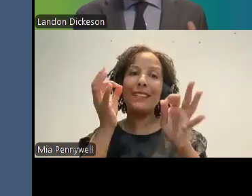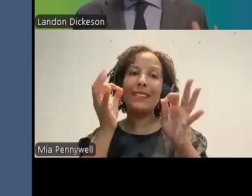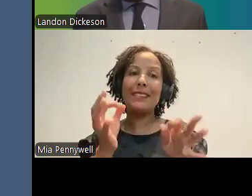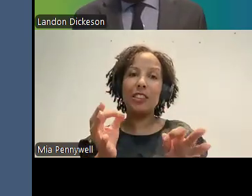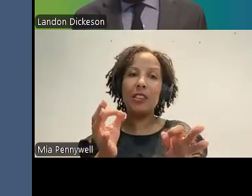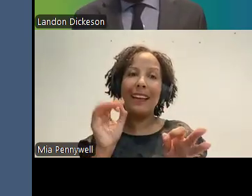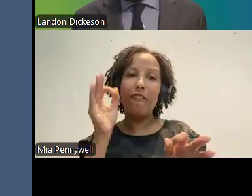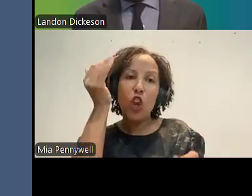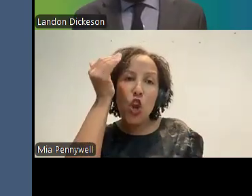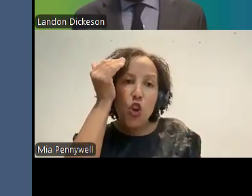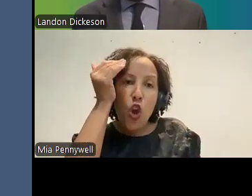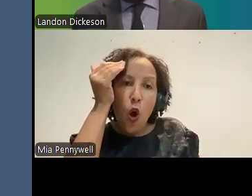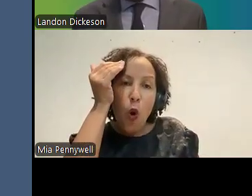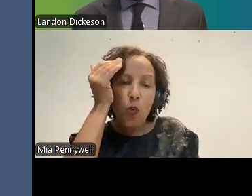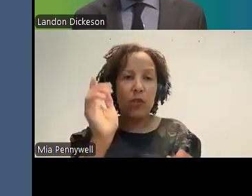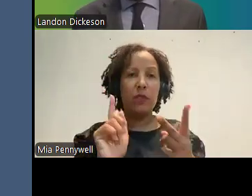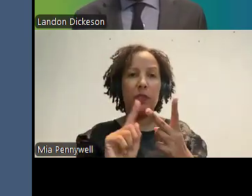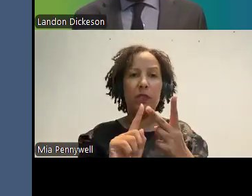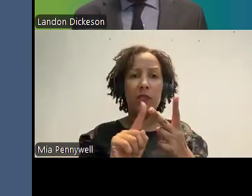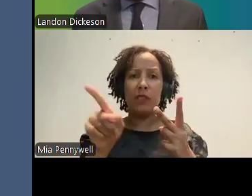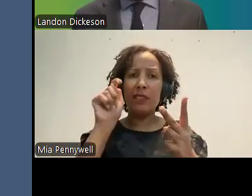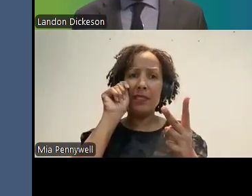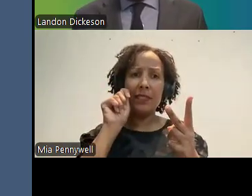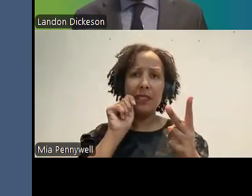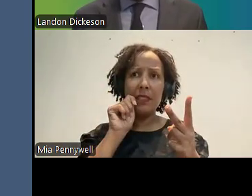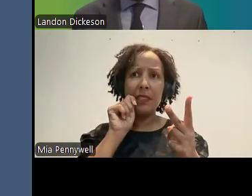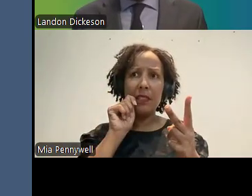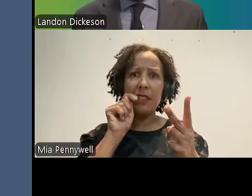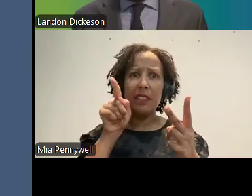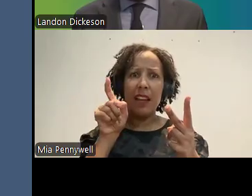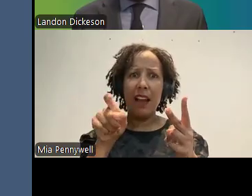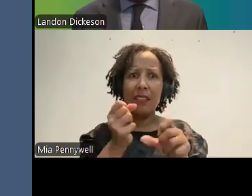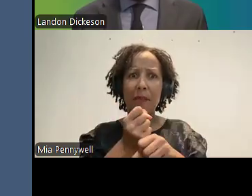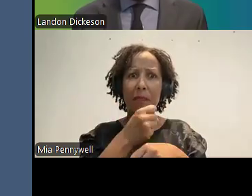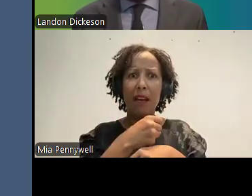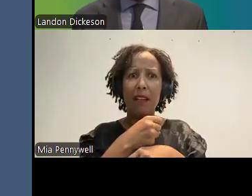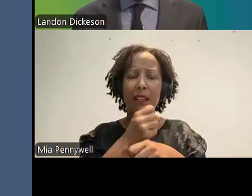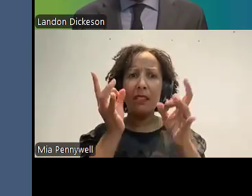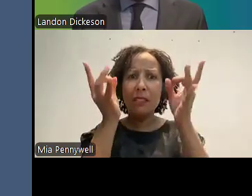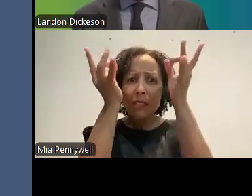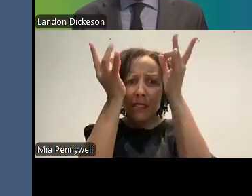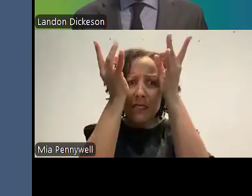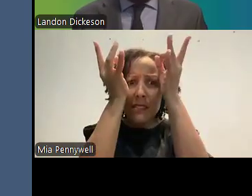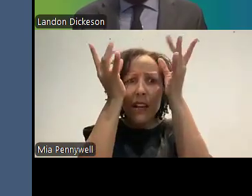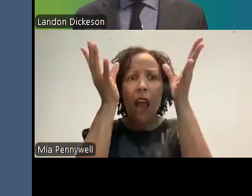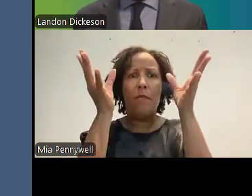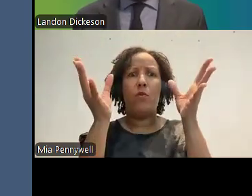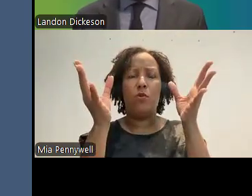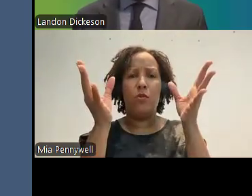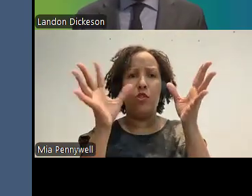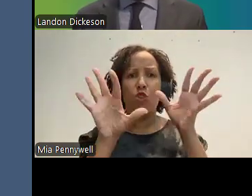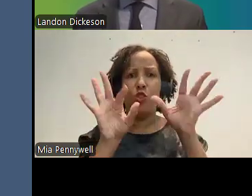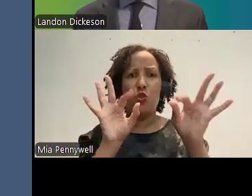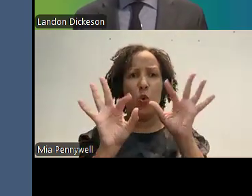even when they're teenagers, they've had to make horrific decisions. They've had to make horrific choices on very little